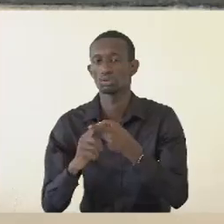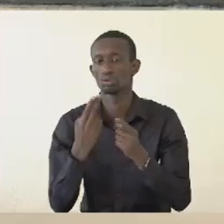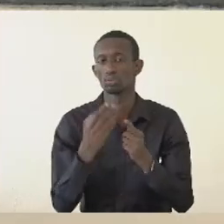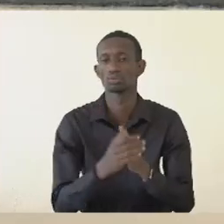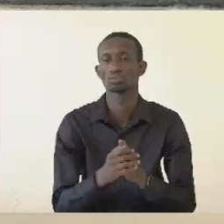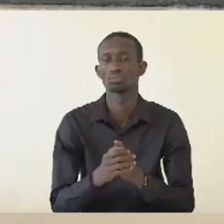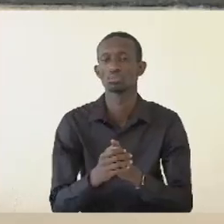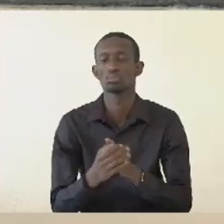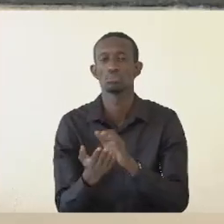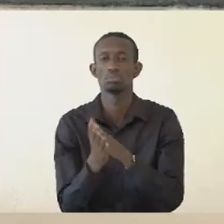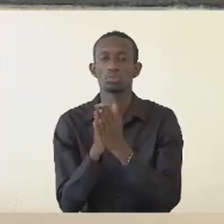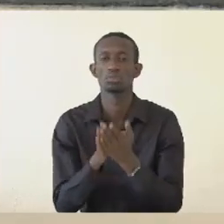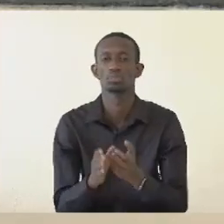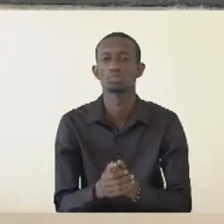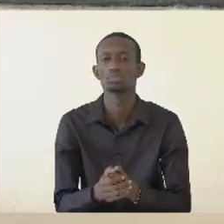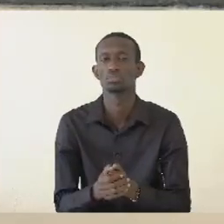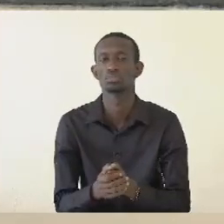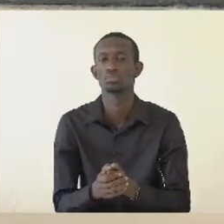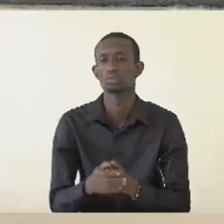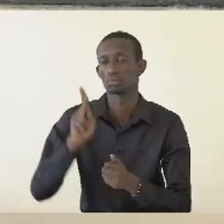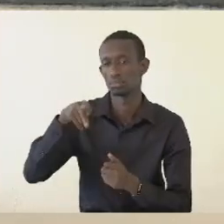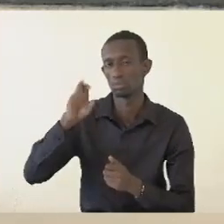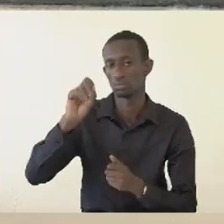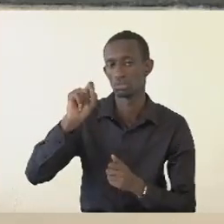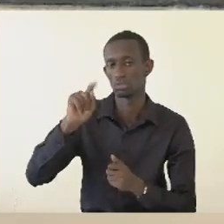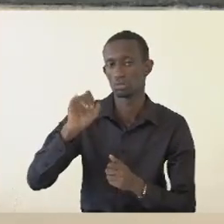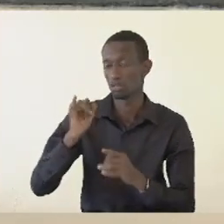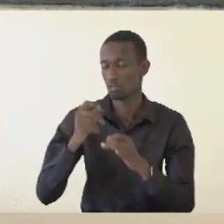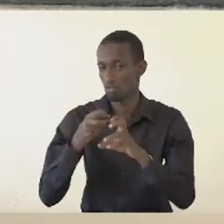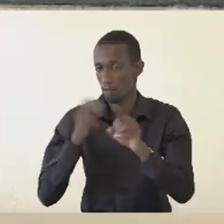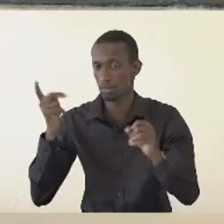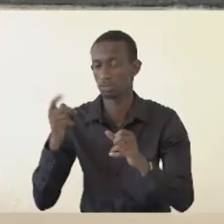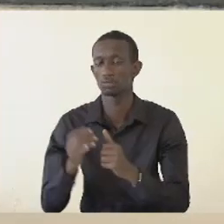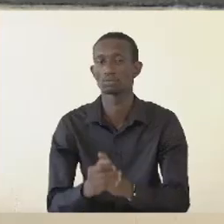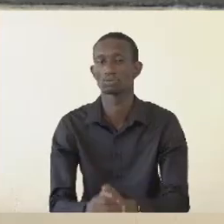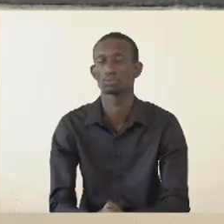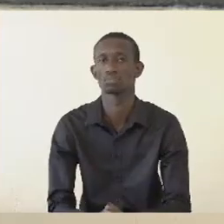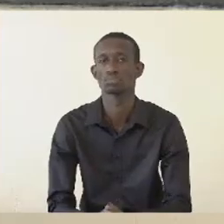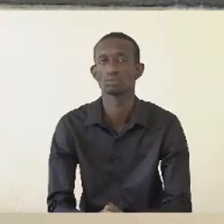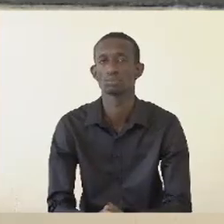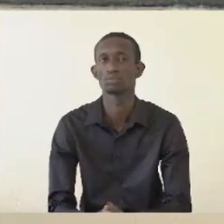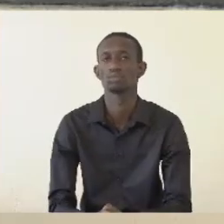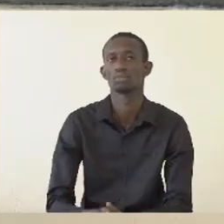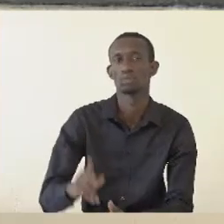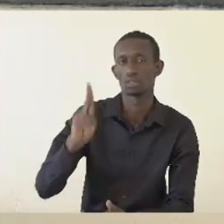So it becomes potassium. If we remove this one, which is not needed, we get